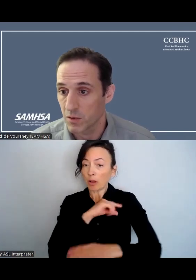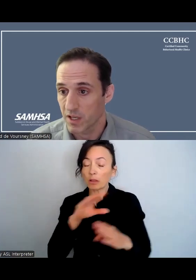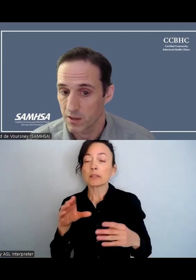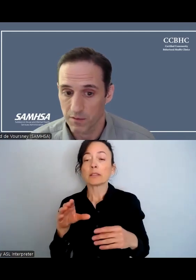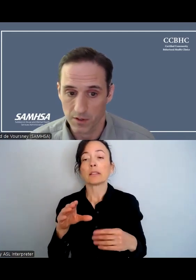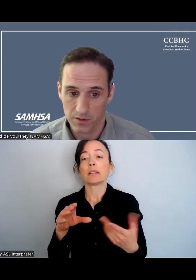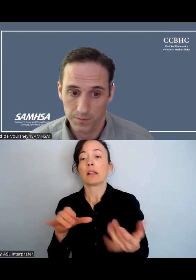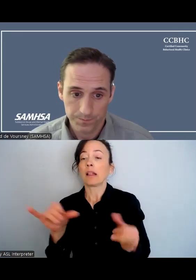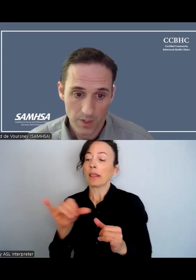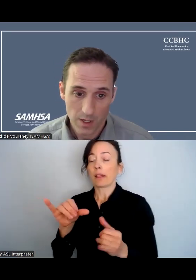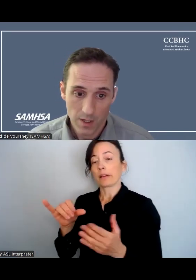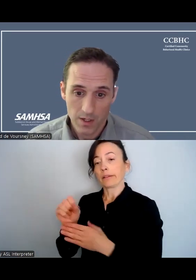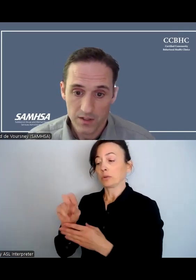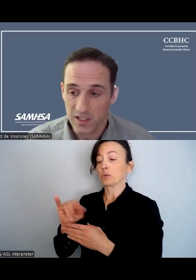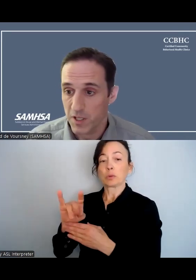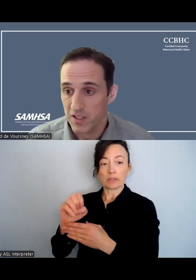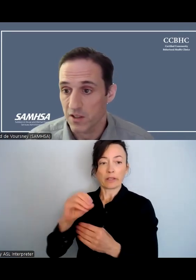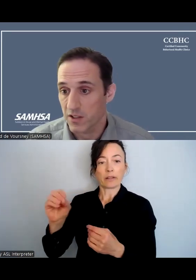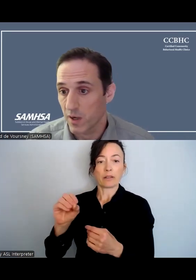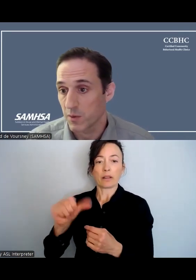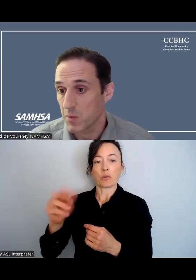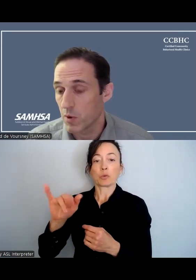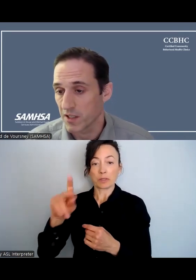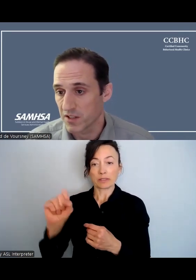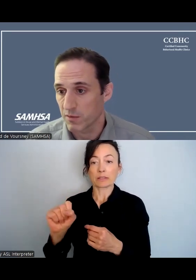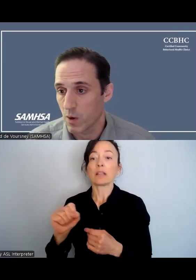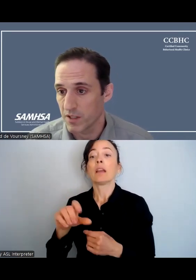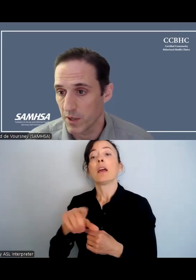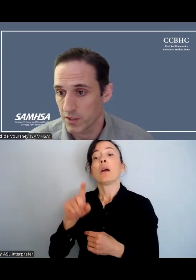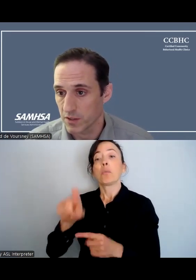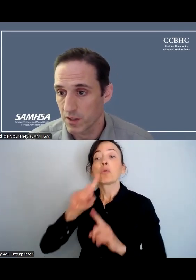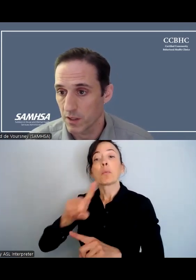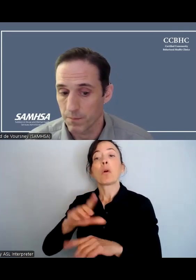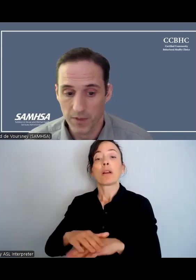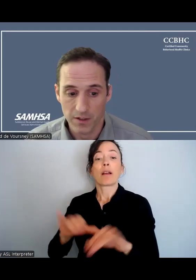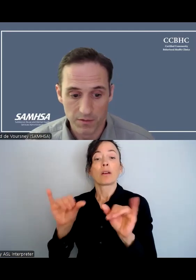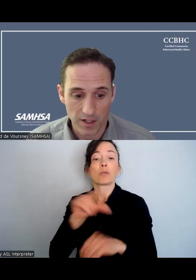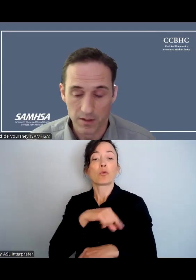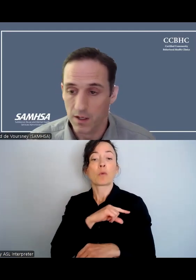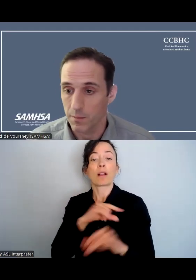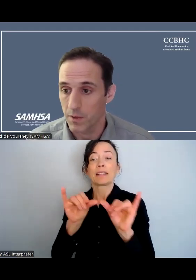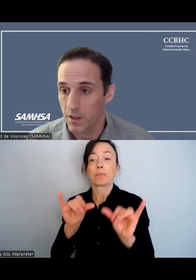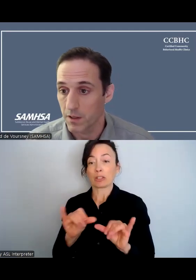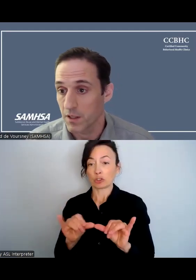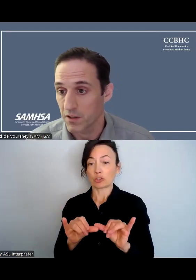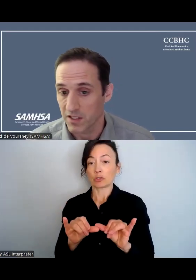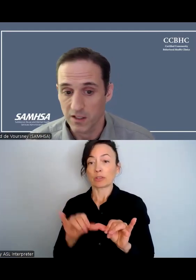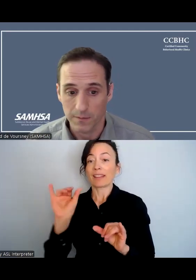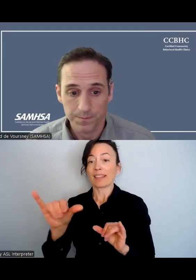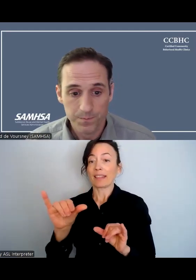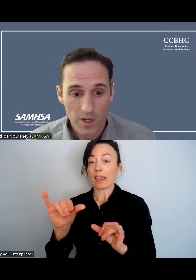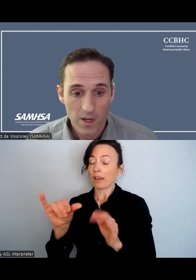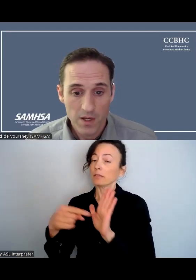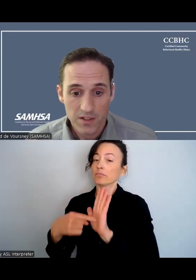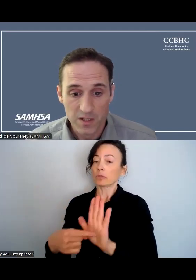like suicide and overdose. CCBHCs also have to report on a set of quality measures that are defined in the